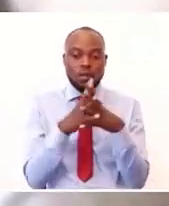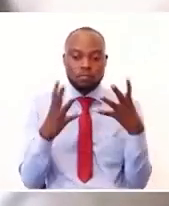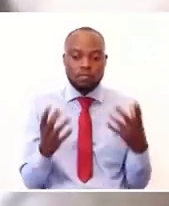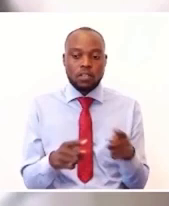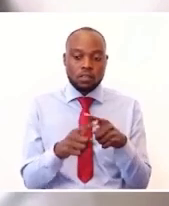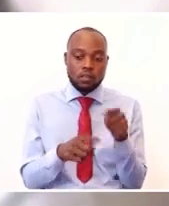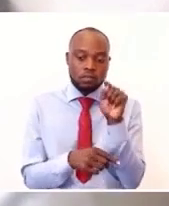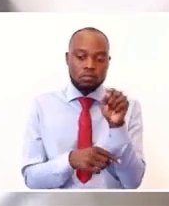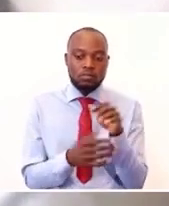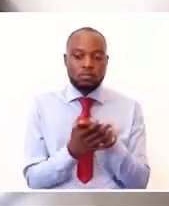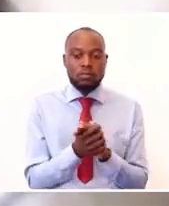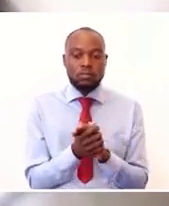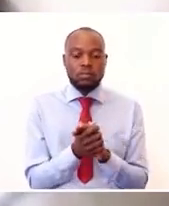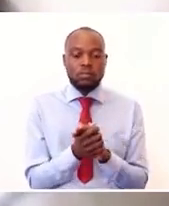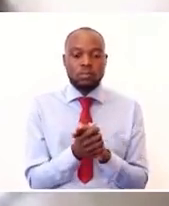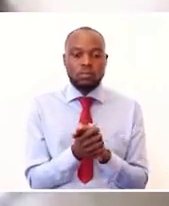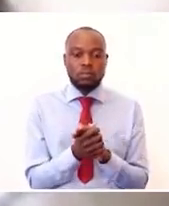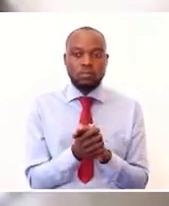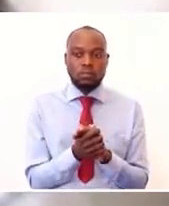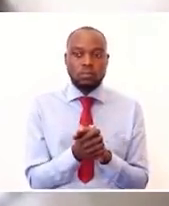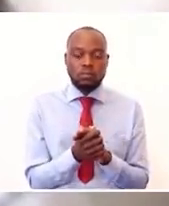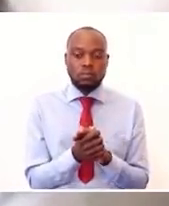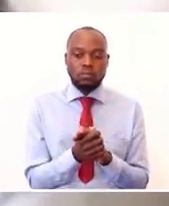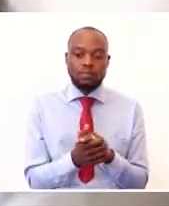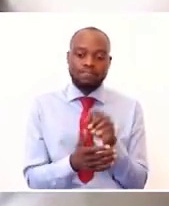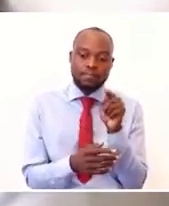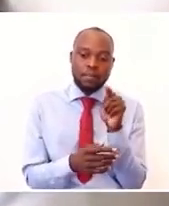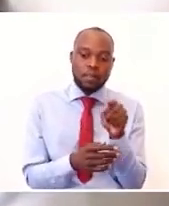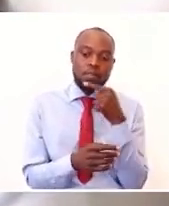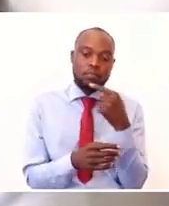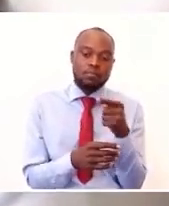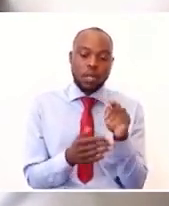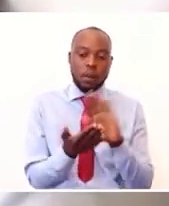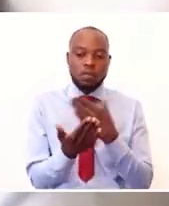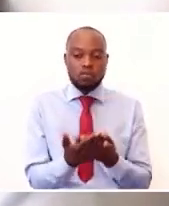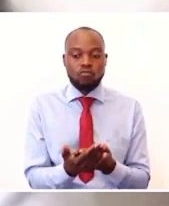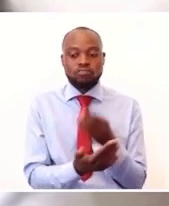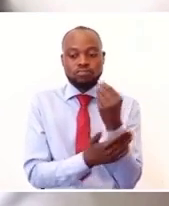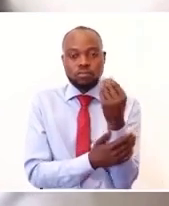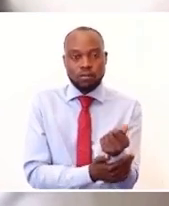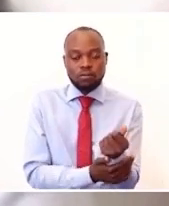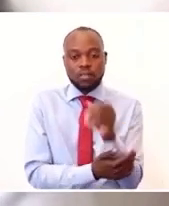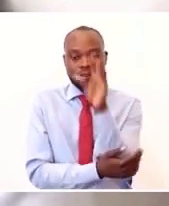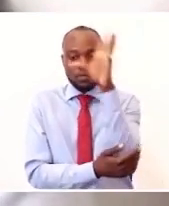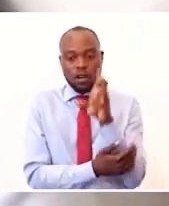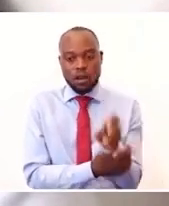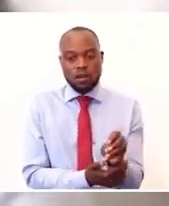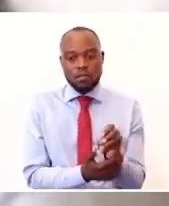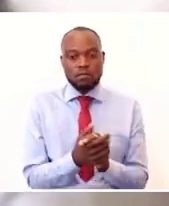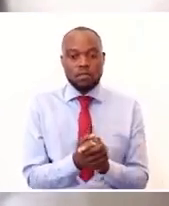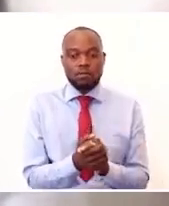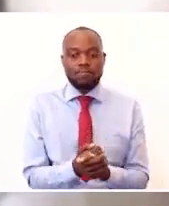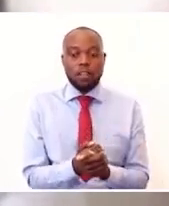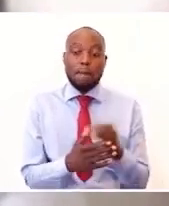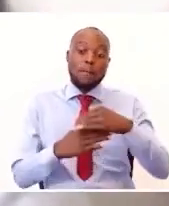also at regional and sub-regional levels. And the reason I say this is because even the economies in Africa, and there are over 50 of